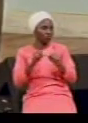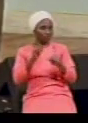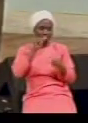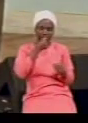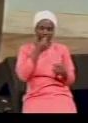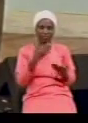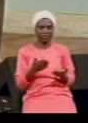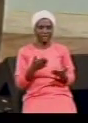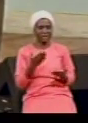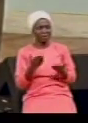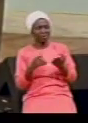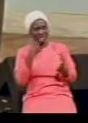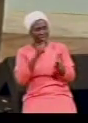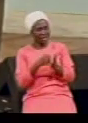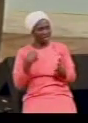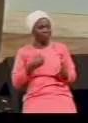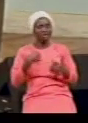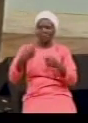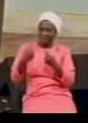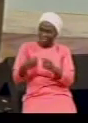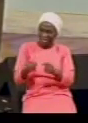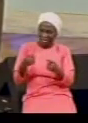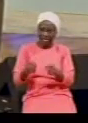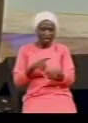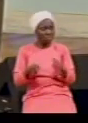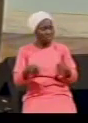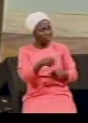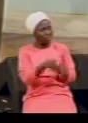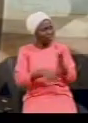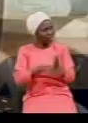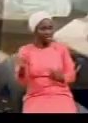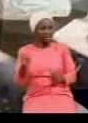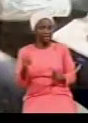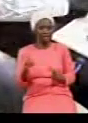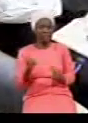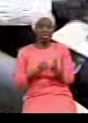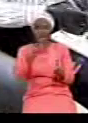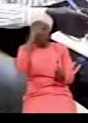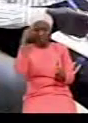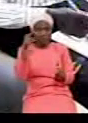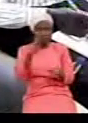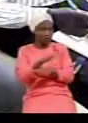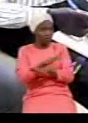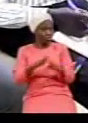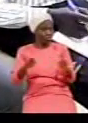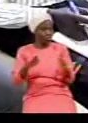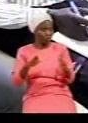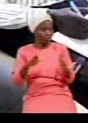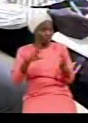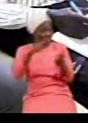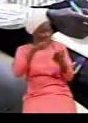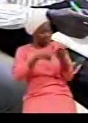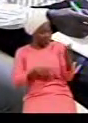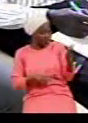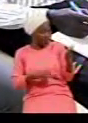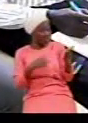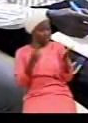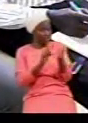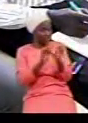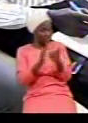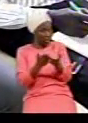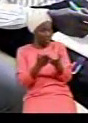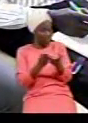us away. It's because you didn't kneel down and read verse 5 and pray through